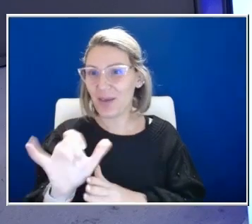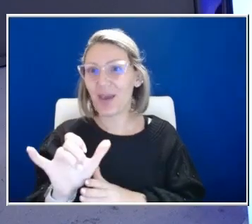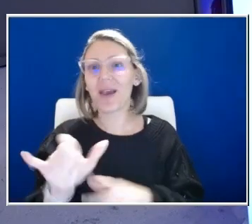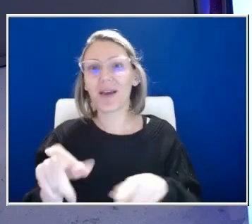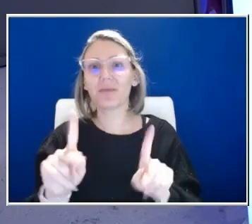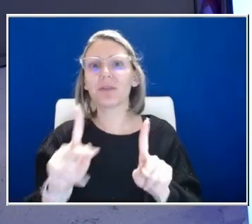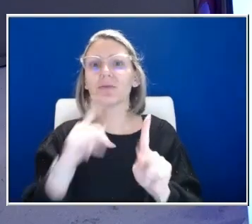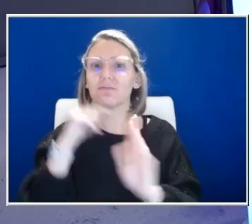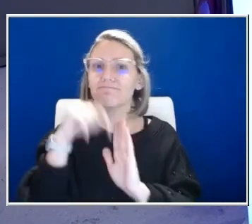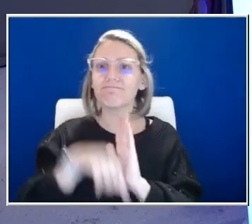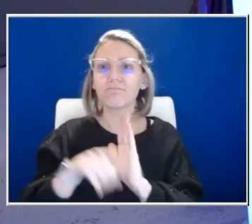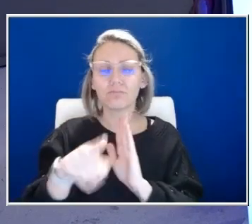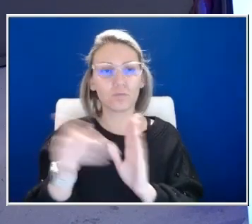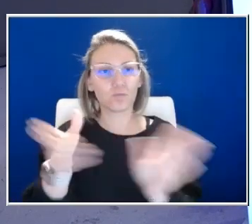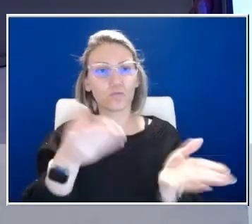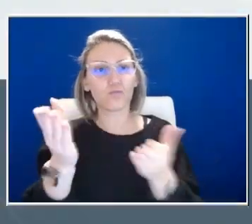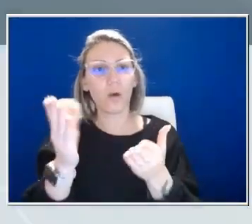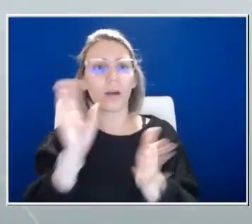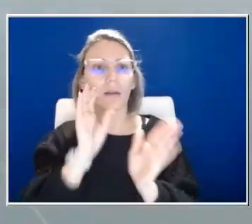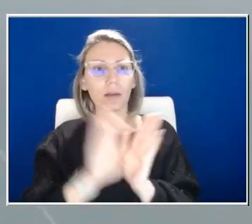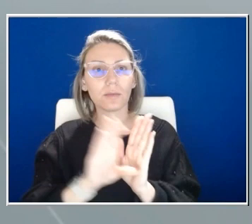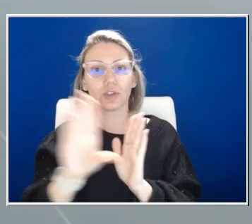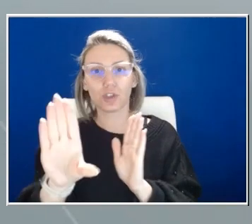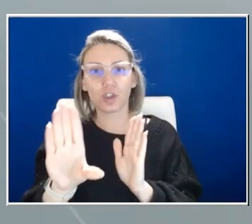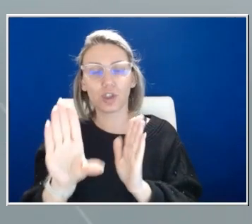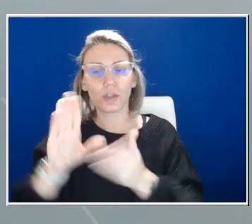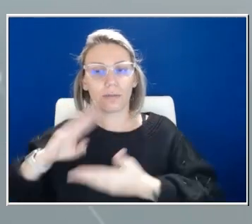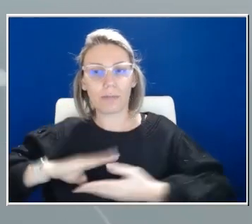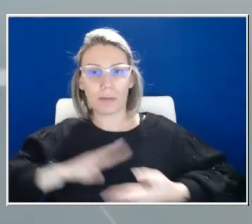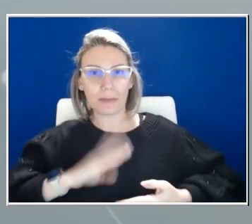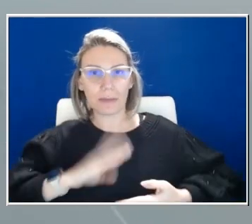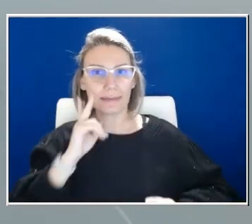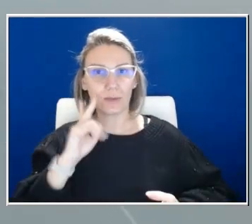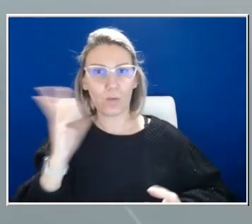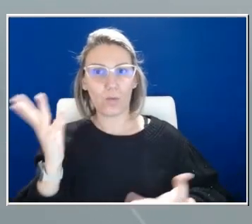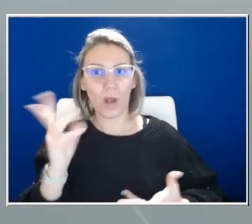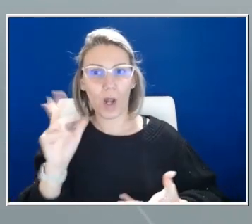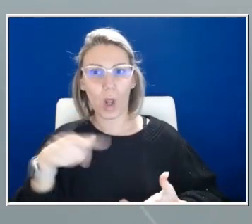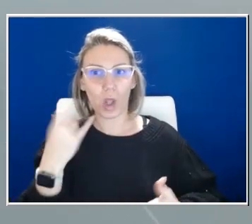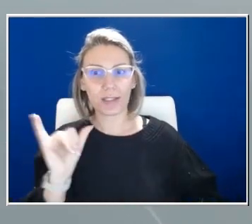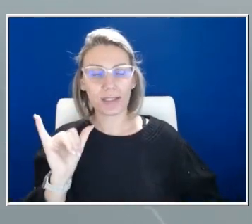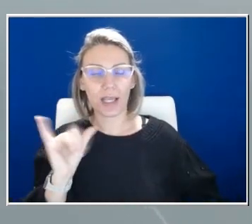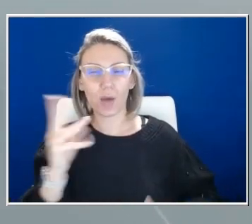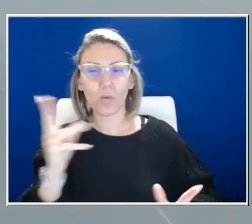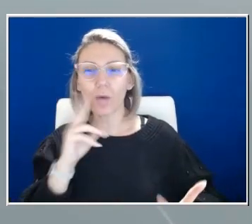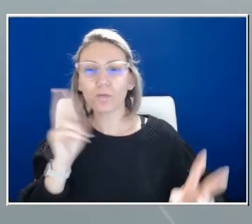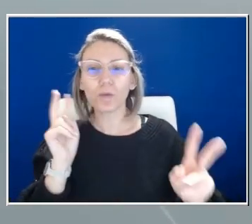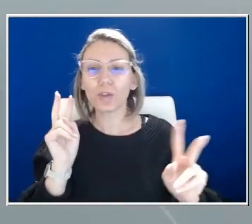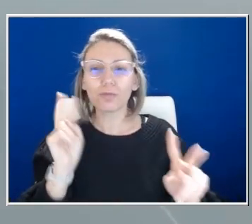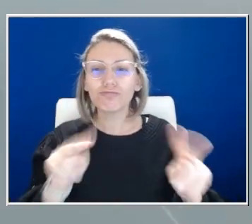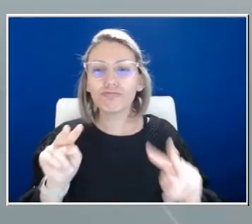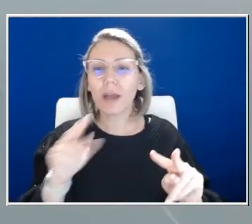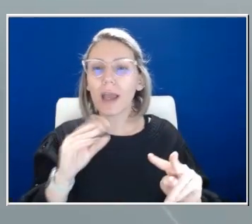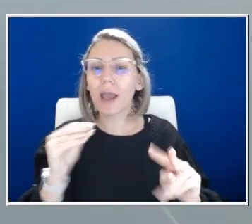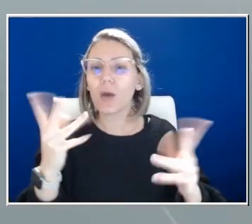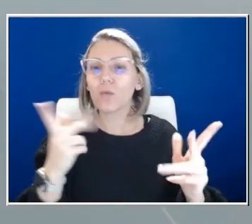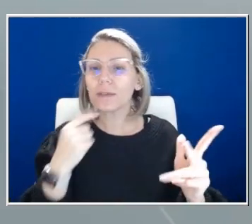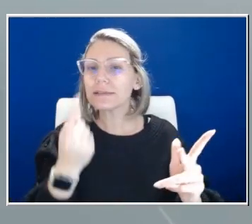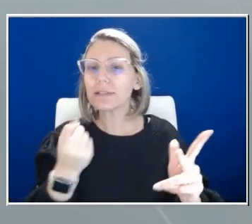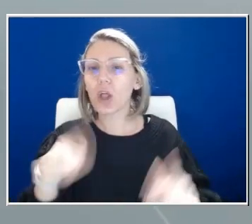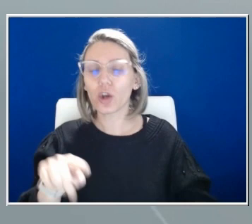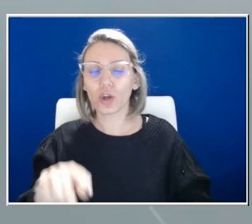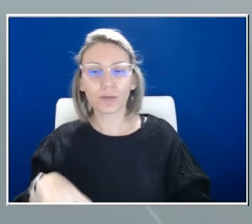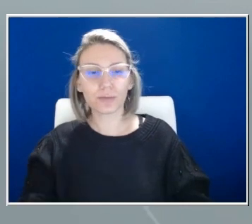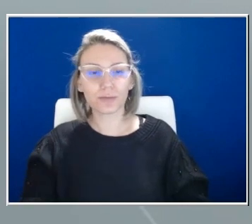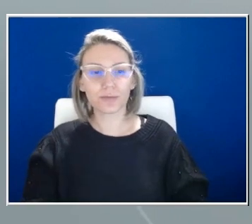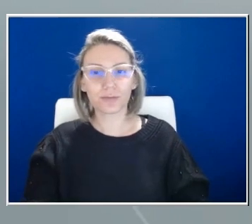brought some images of her mammograms. Let's see what those look like. What were you looking at, and then what were you able to tell her? Well, through